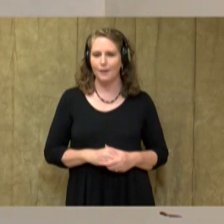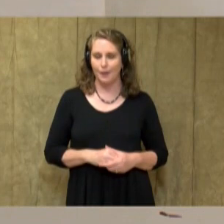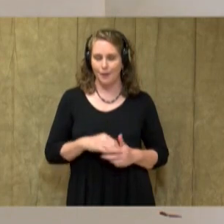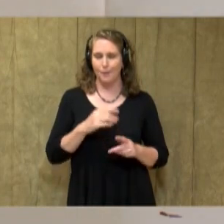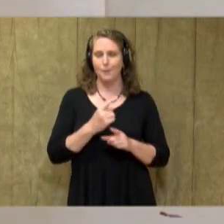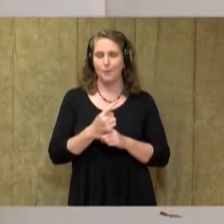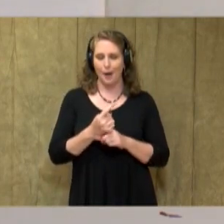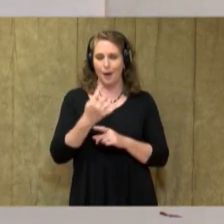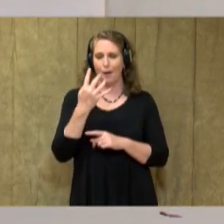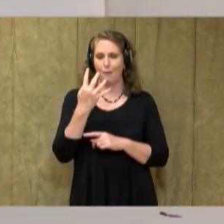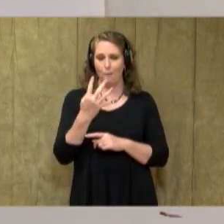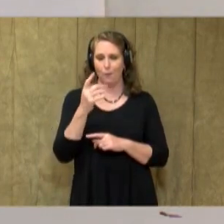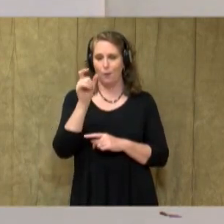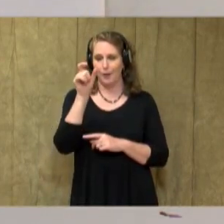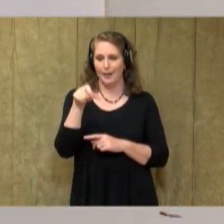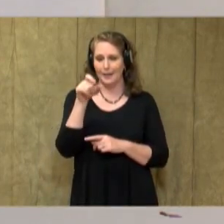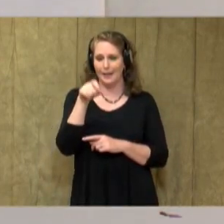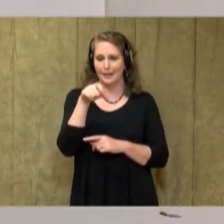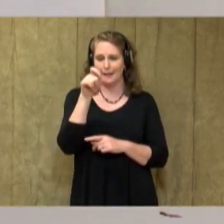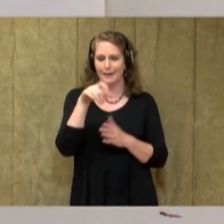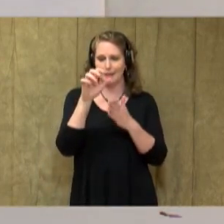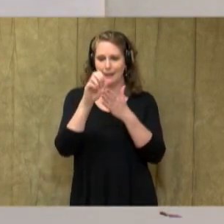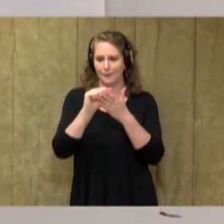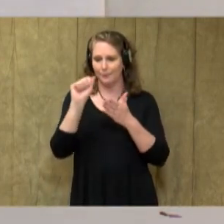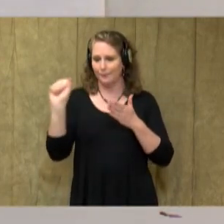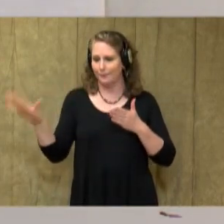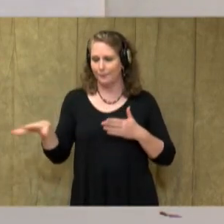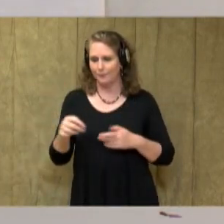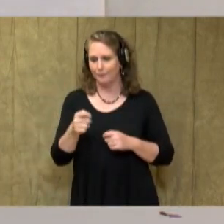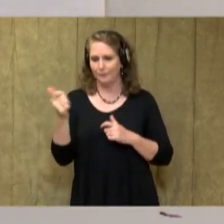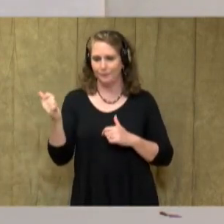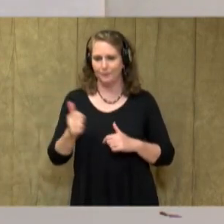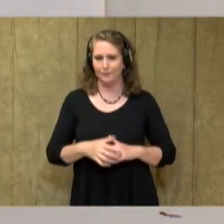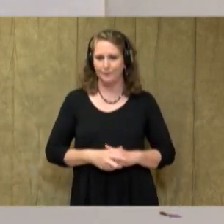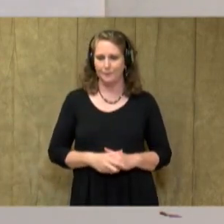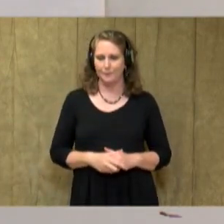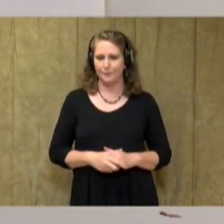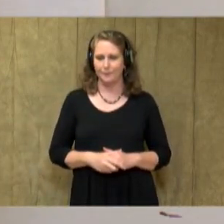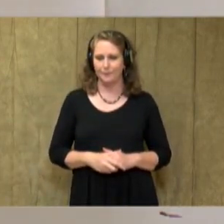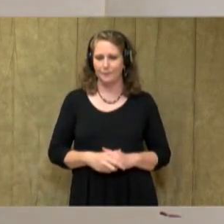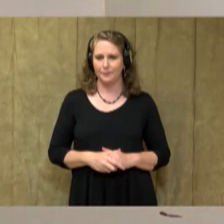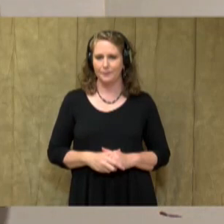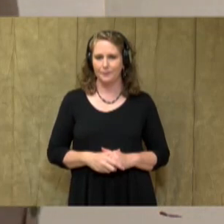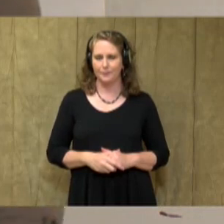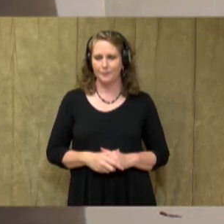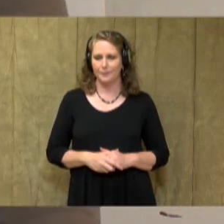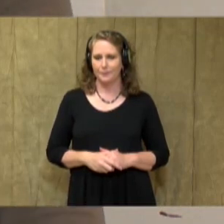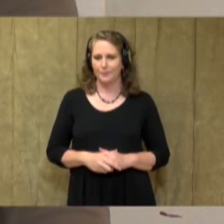That's right. There's 4 tens. 1, 2, 3, 4.